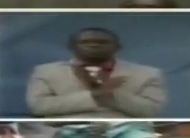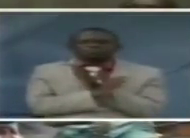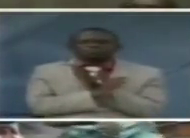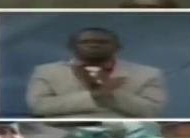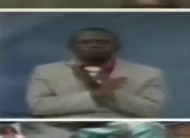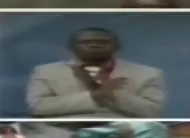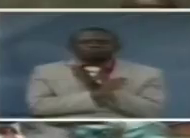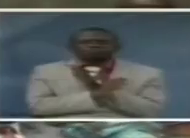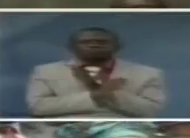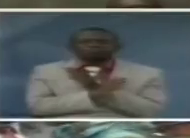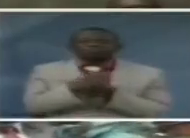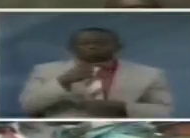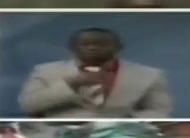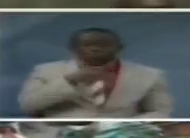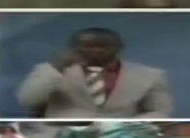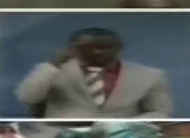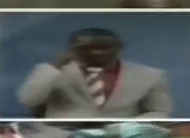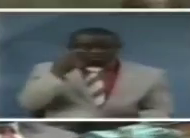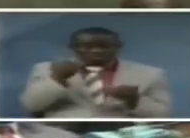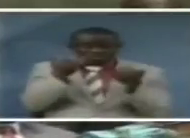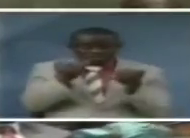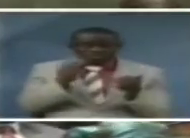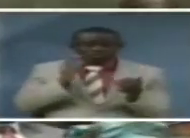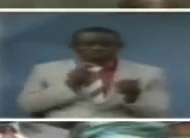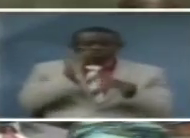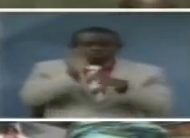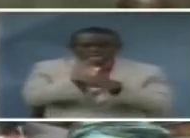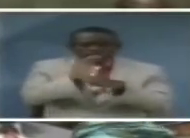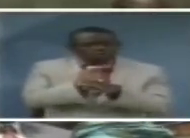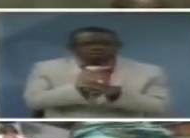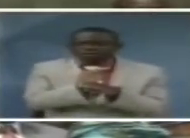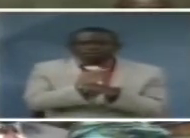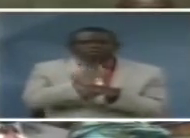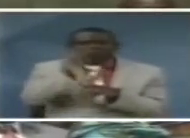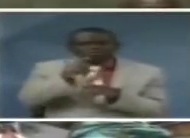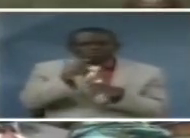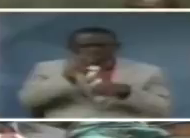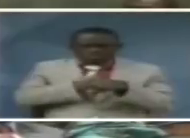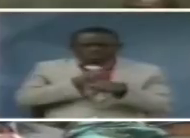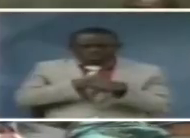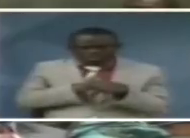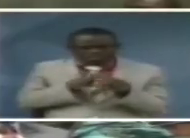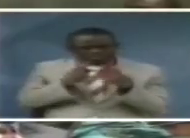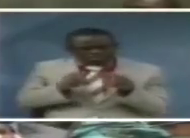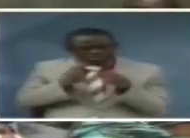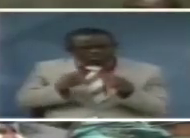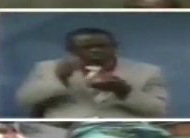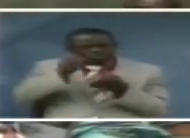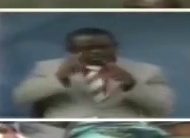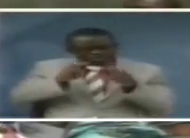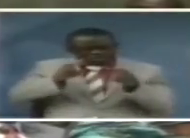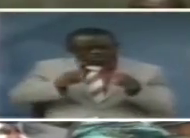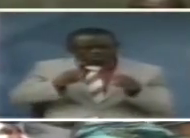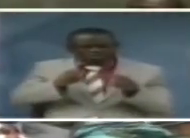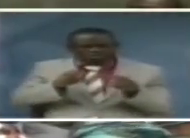life of every Zambian citizen. Sir, for this reason, it is important that more time is